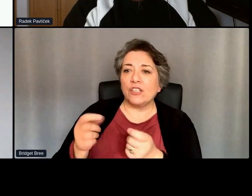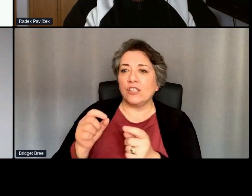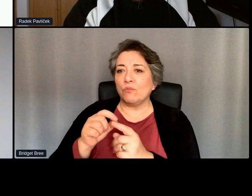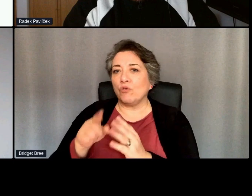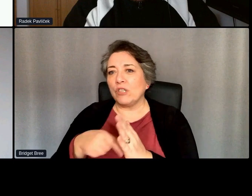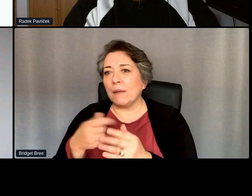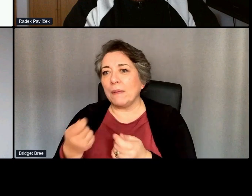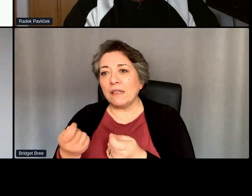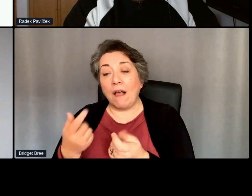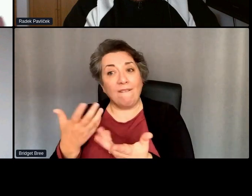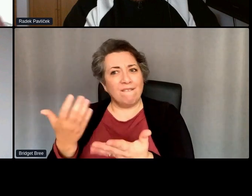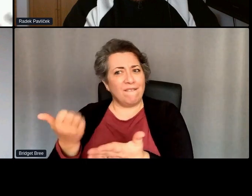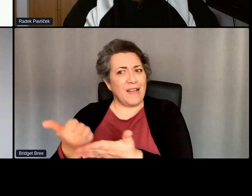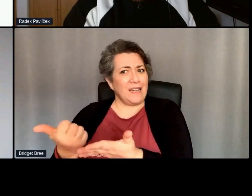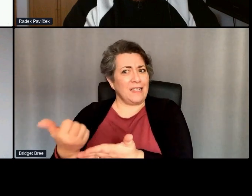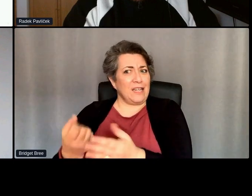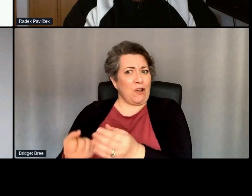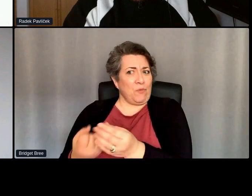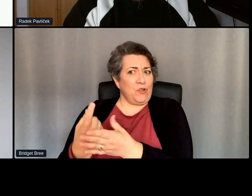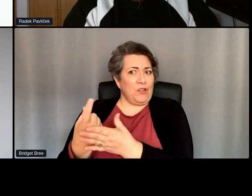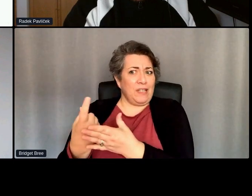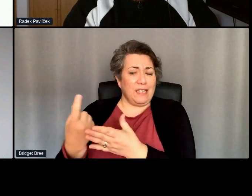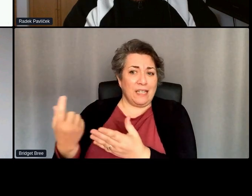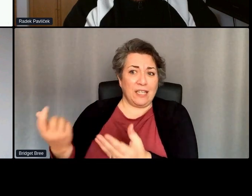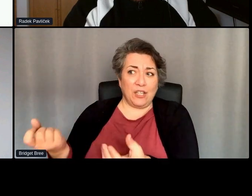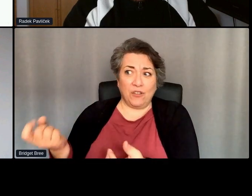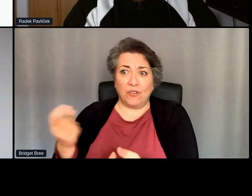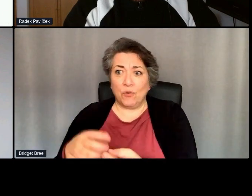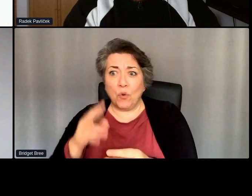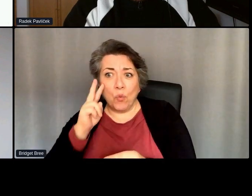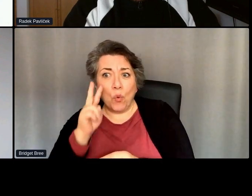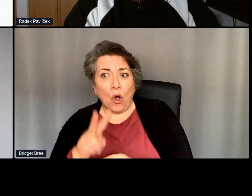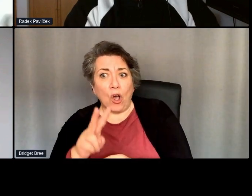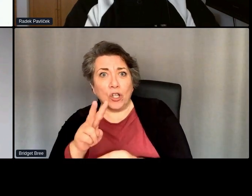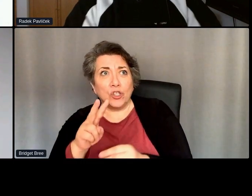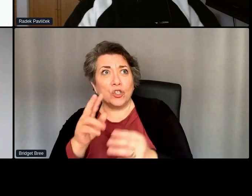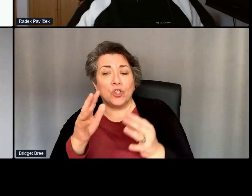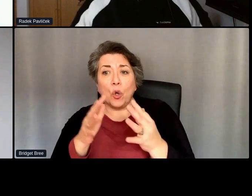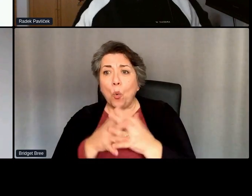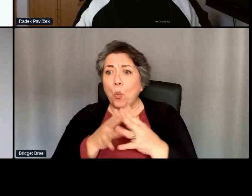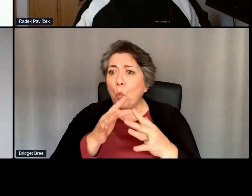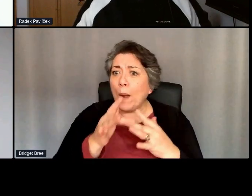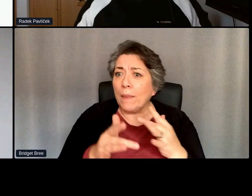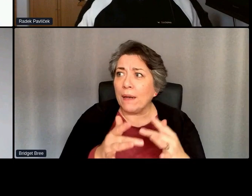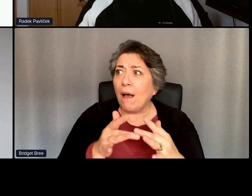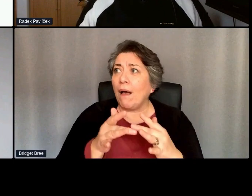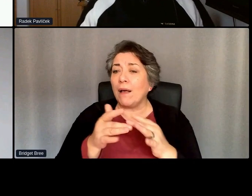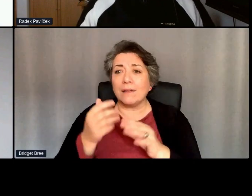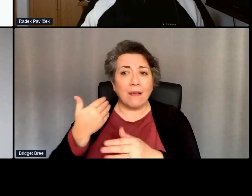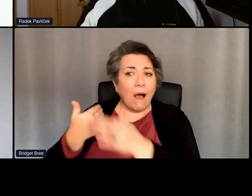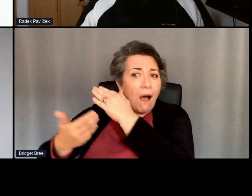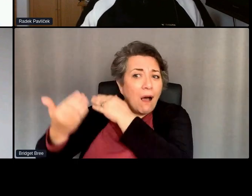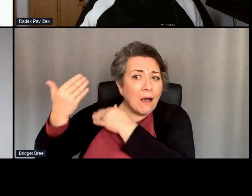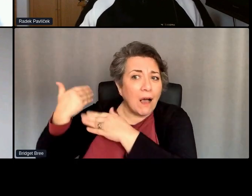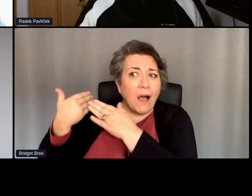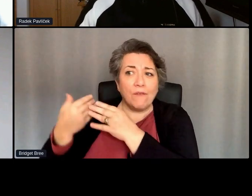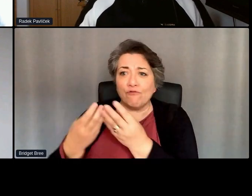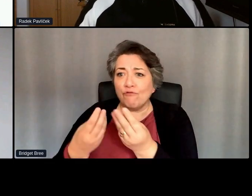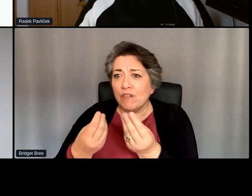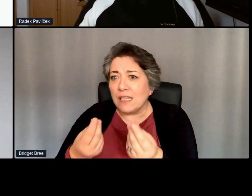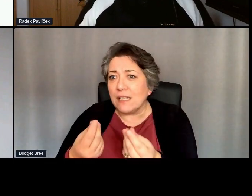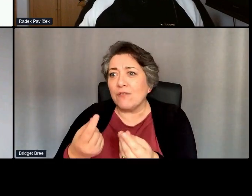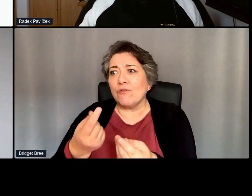fantastic opportunity to also jump in on webinars, look into archives, get the resources and talk to people. So really,